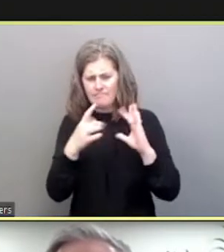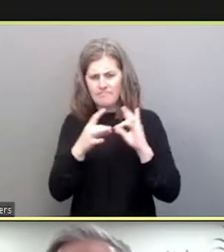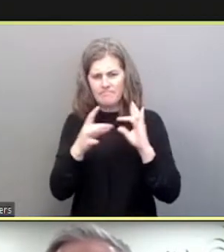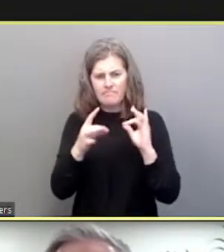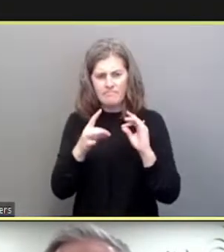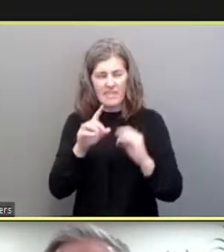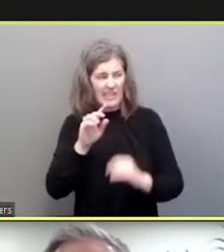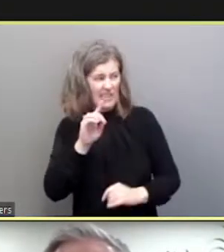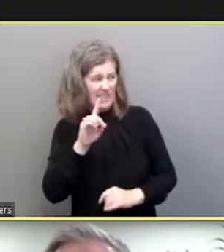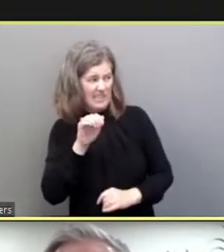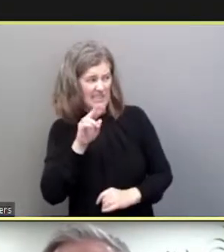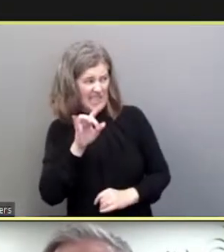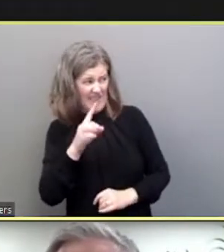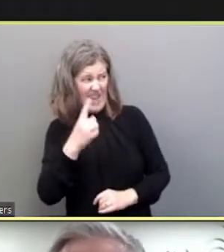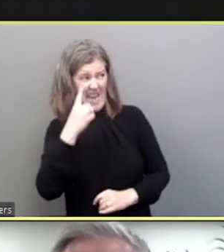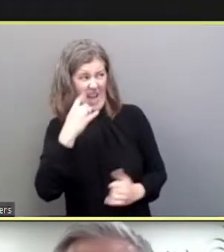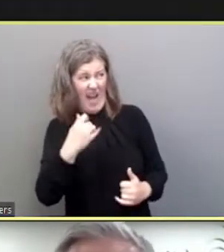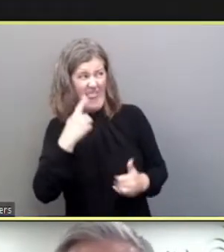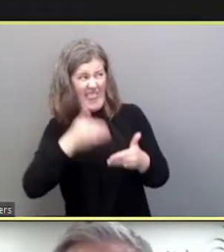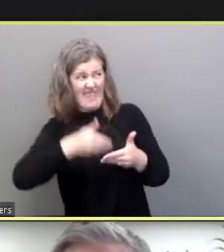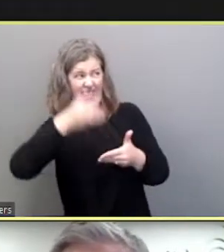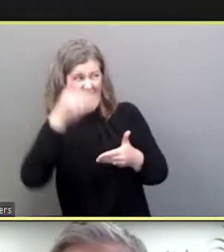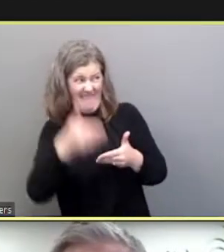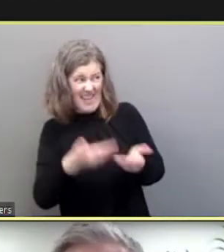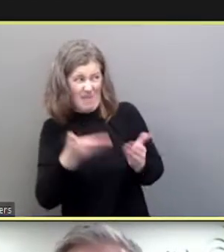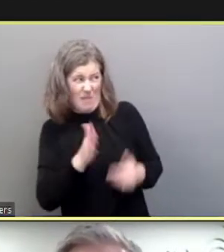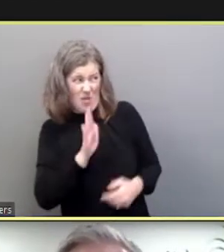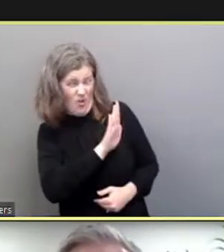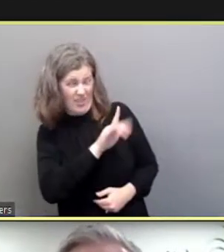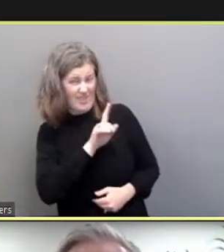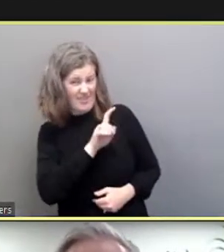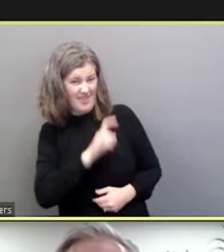David, I think the next slide might be yours.